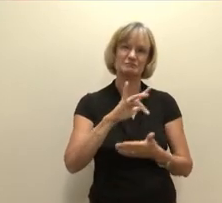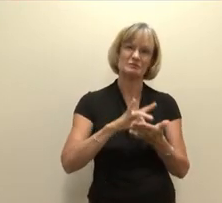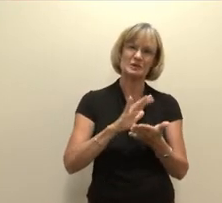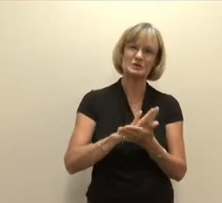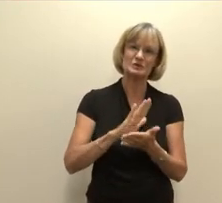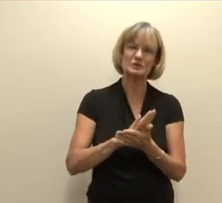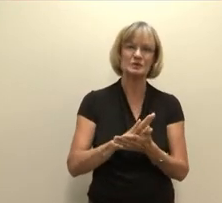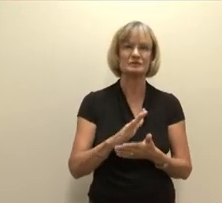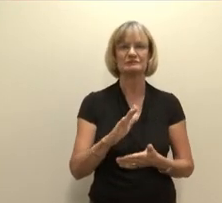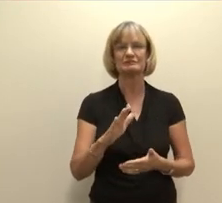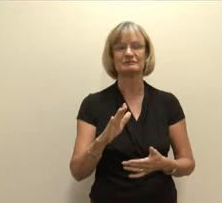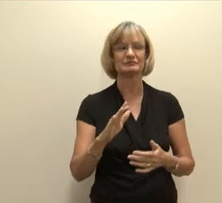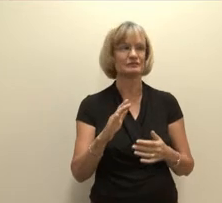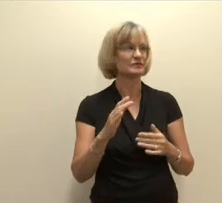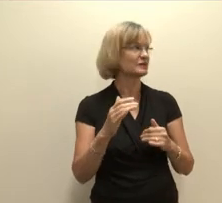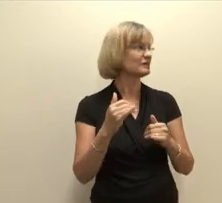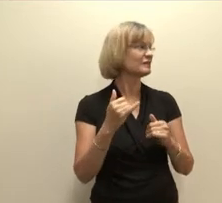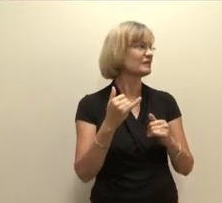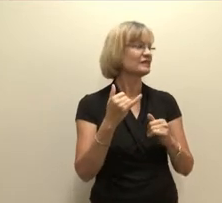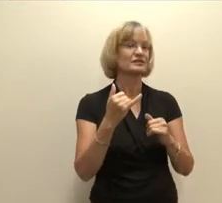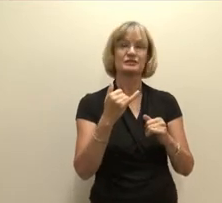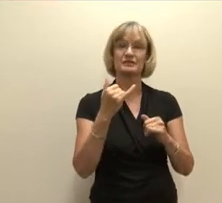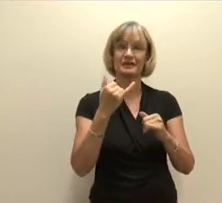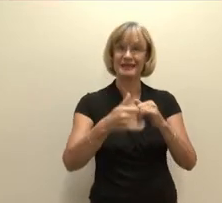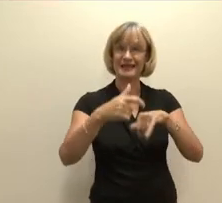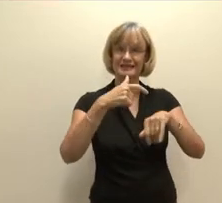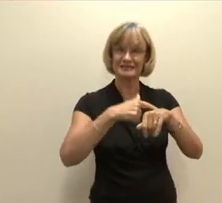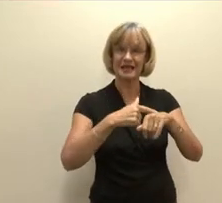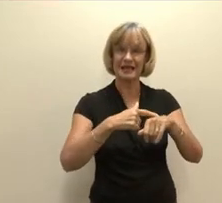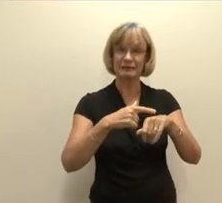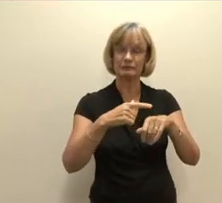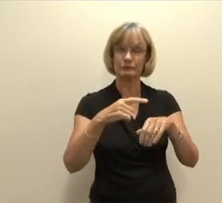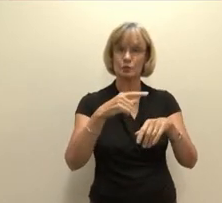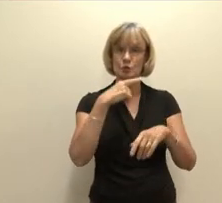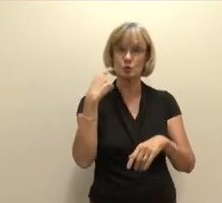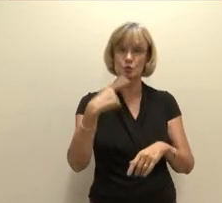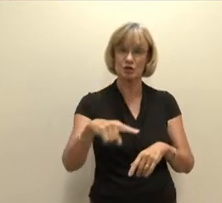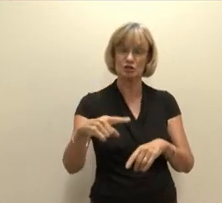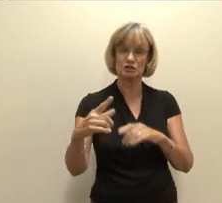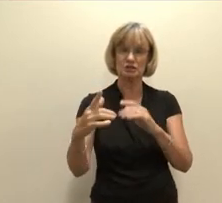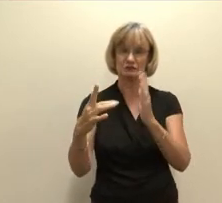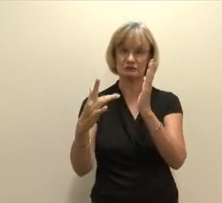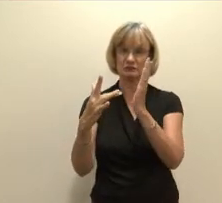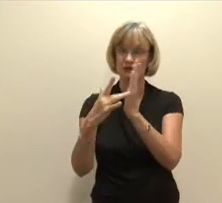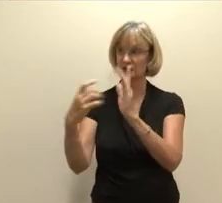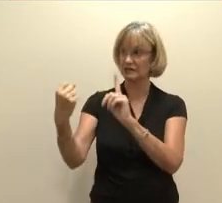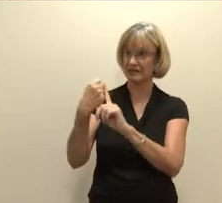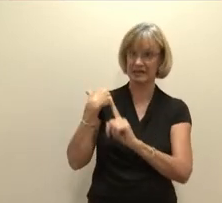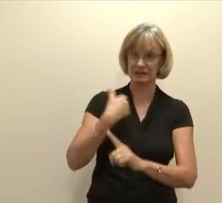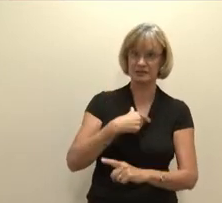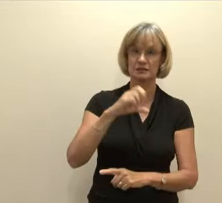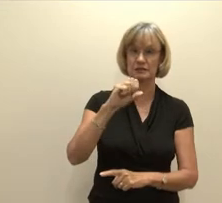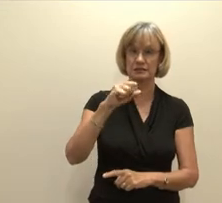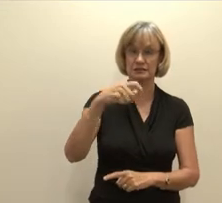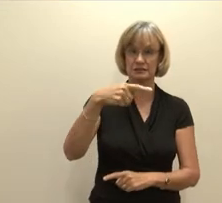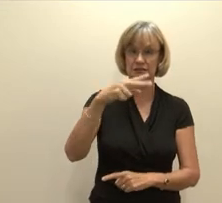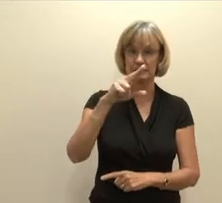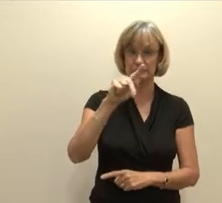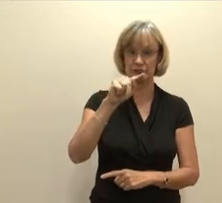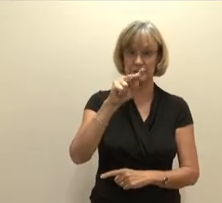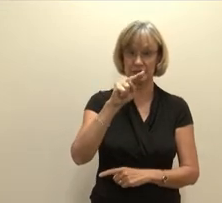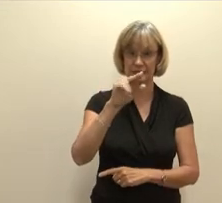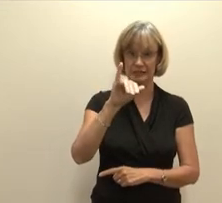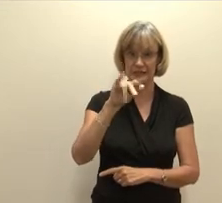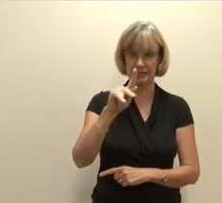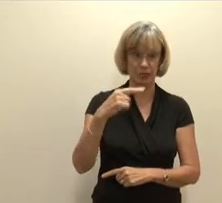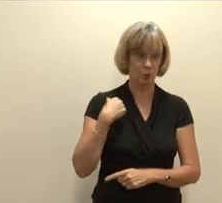the last time the Russians attacked us technologically in Sputnik, the response of the country